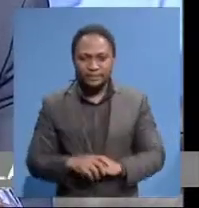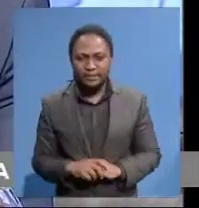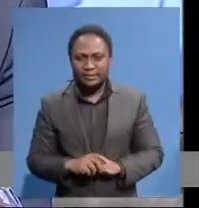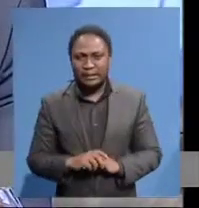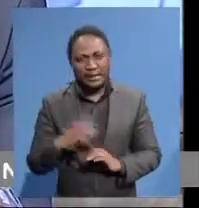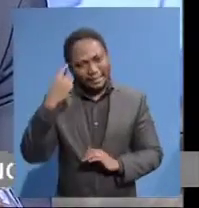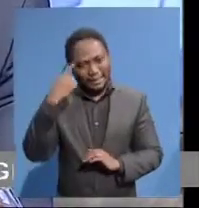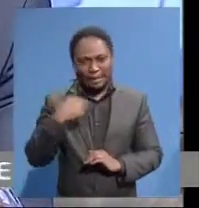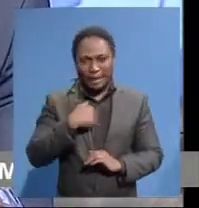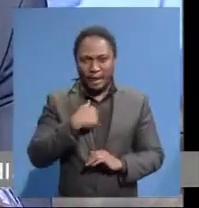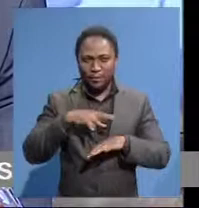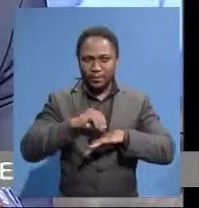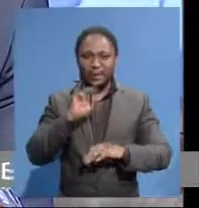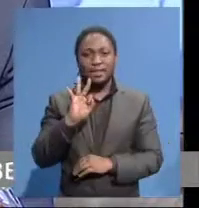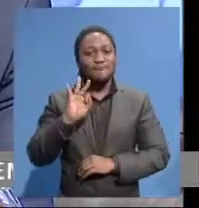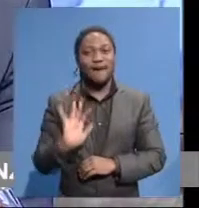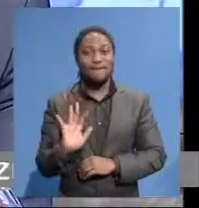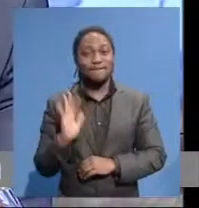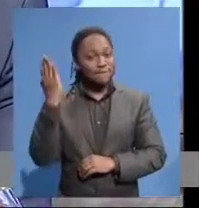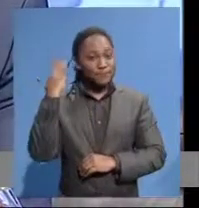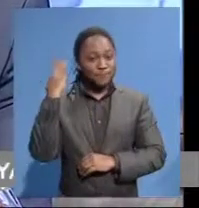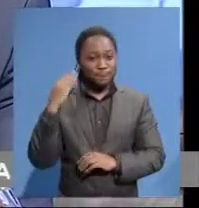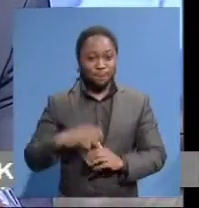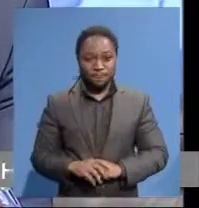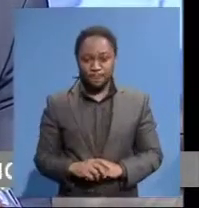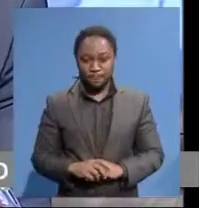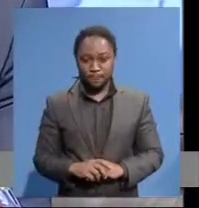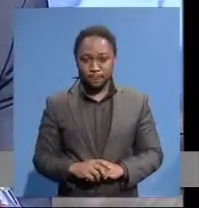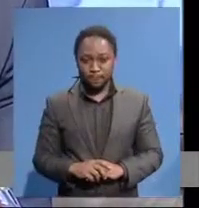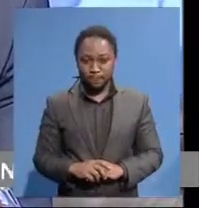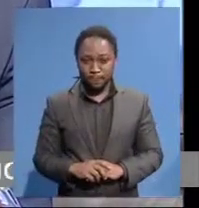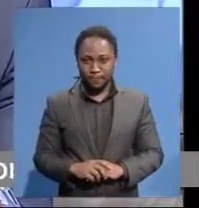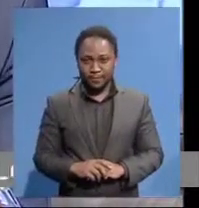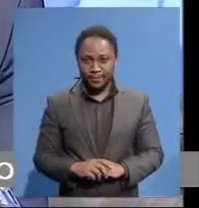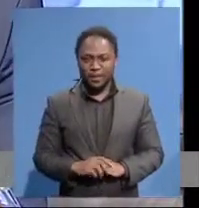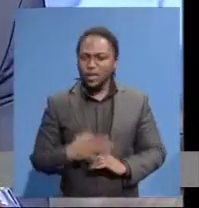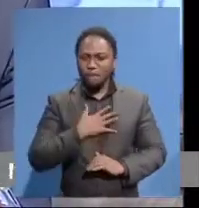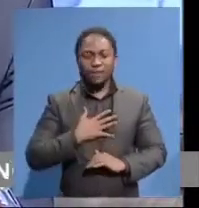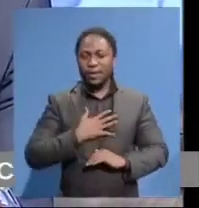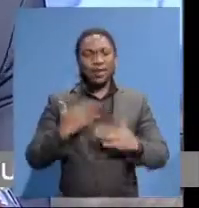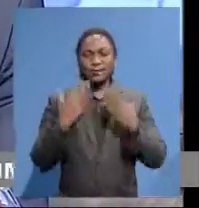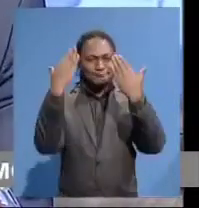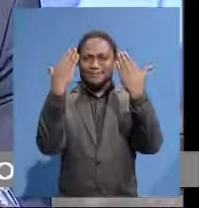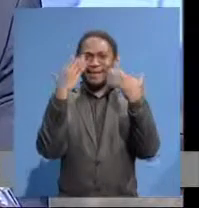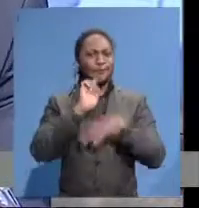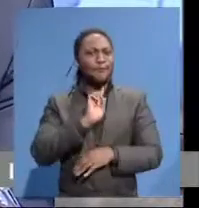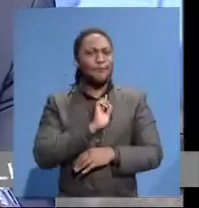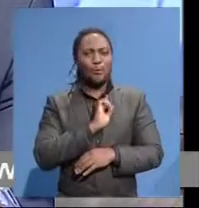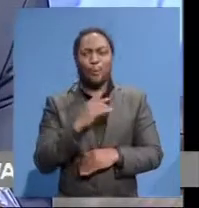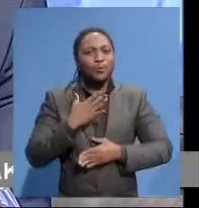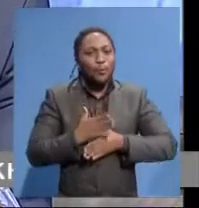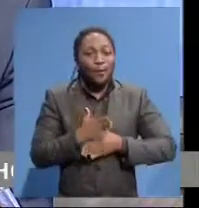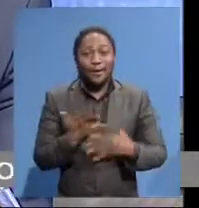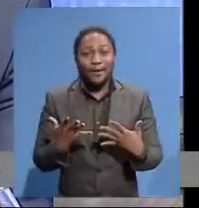think, 35 years. And it was an awesome, you know, you feel so blessed to be appointed, you